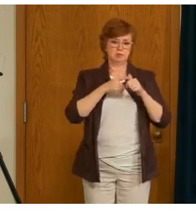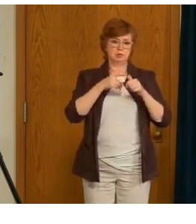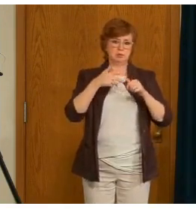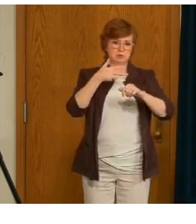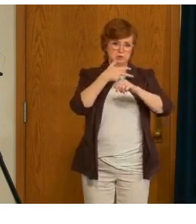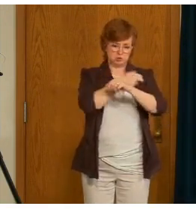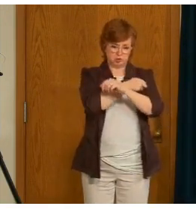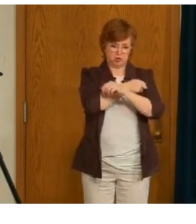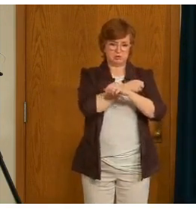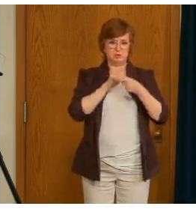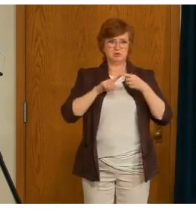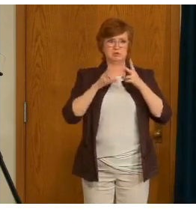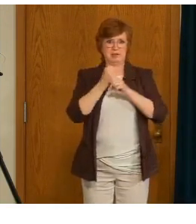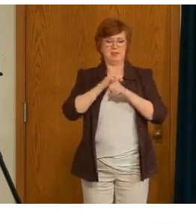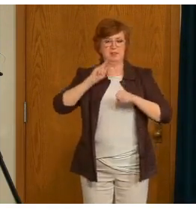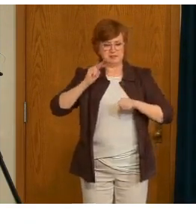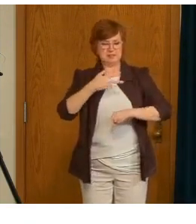their